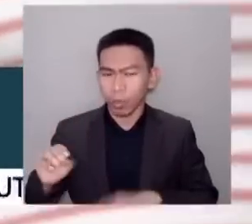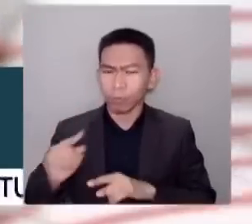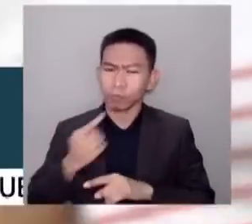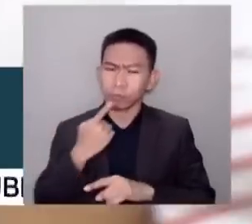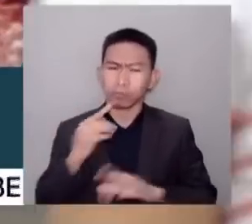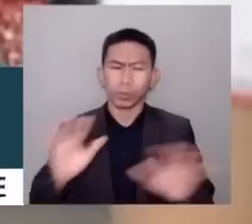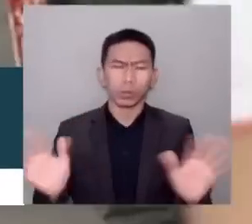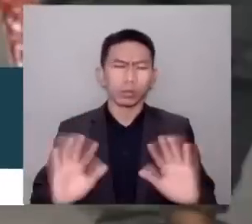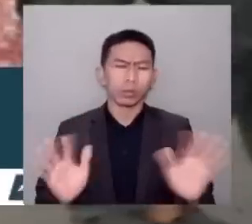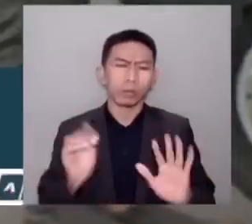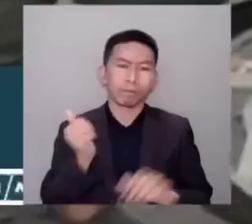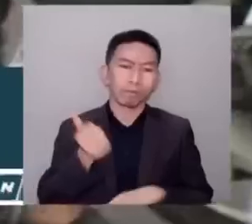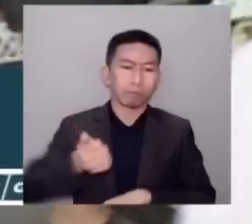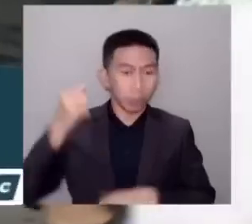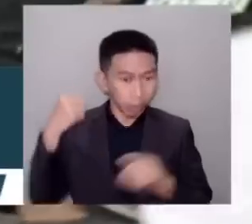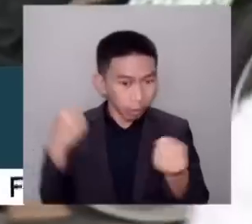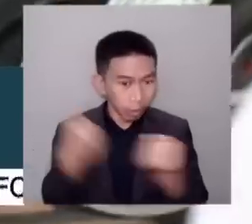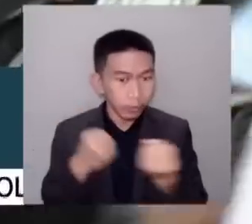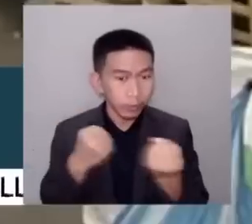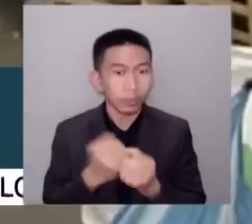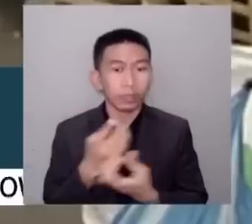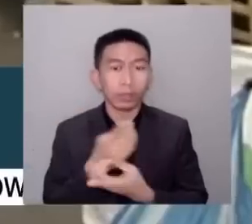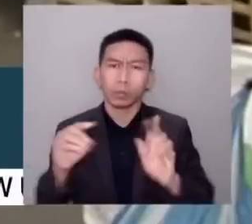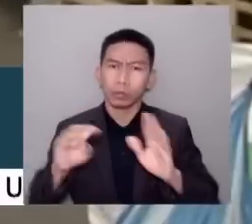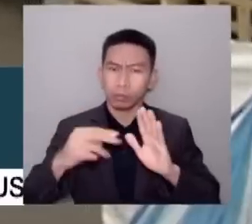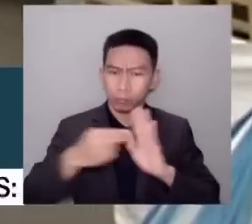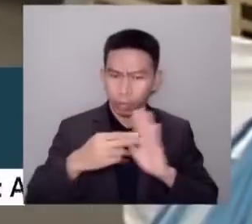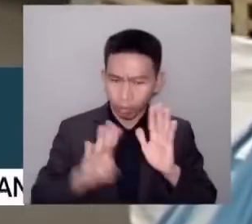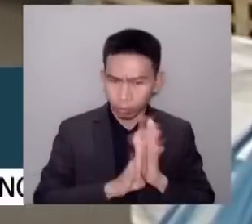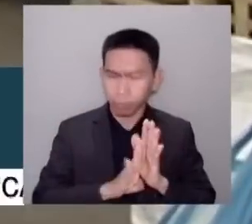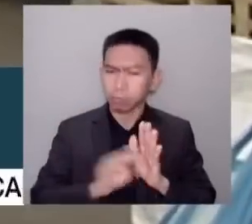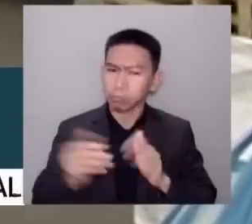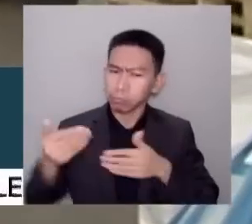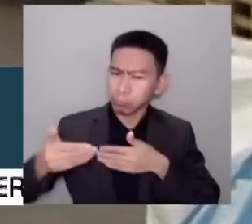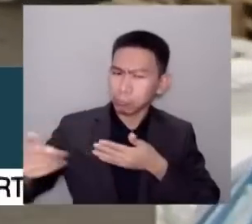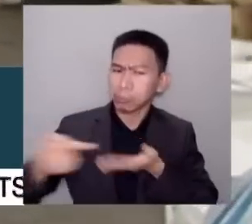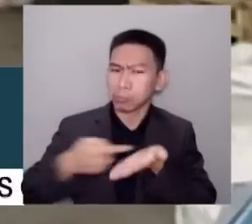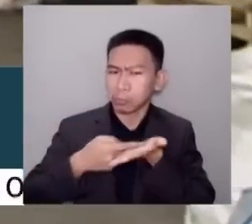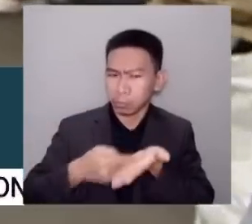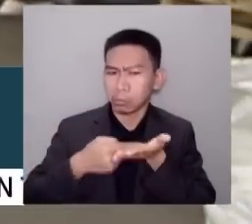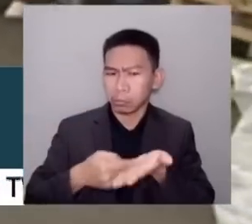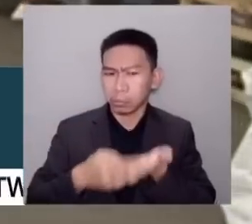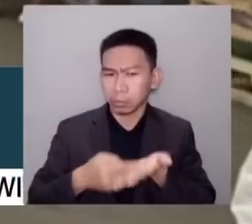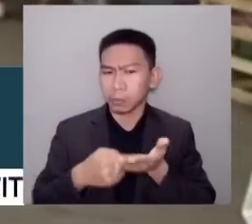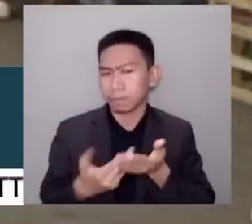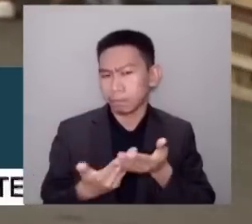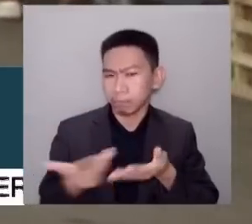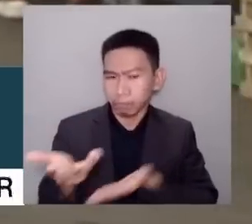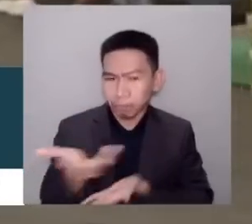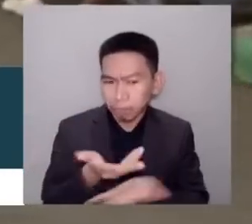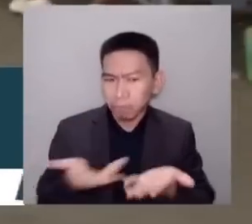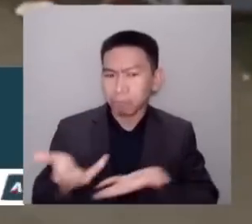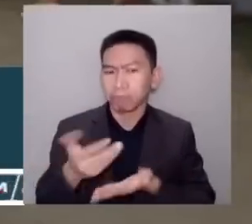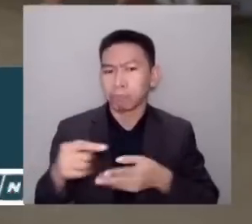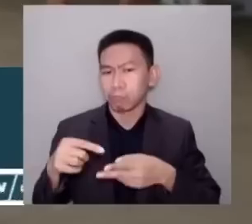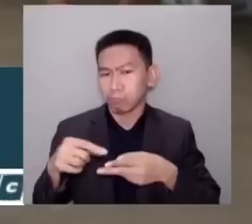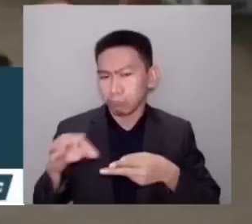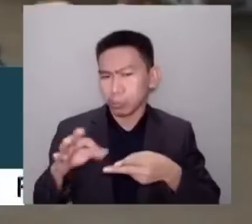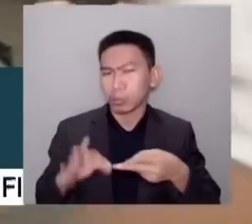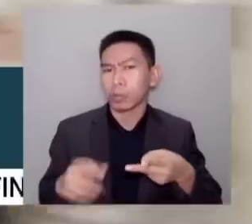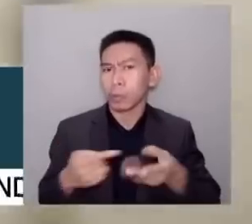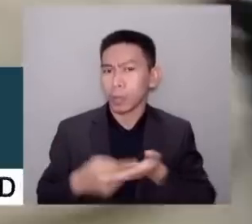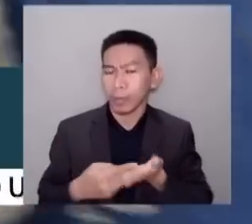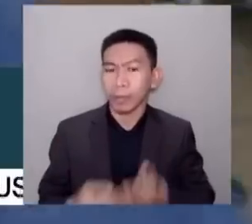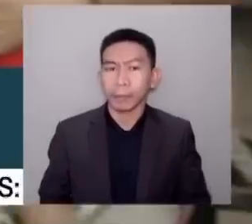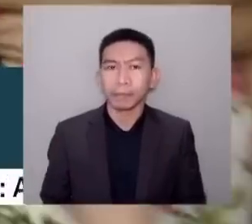will give its authors ample opportunity to discuss and defend their penned divorce bill. Back to you, Carmina. Yeah, Shea, so